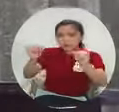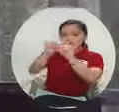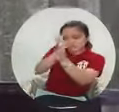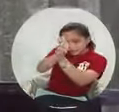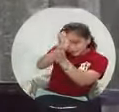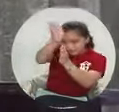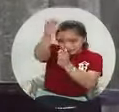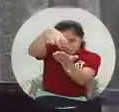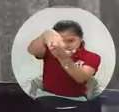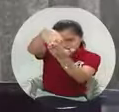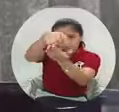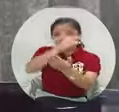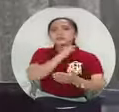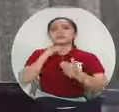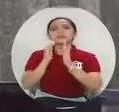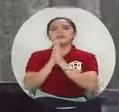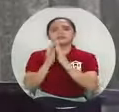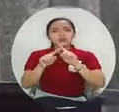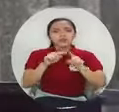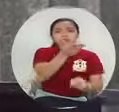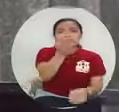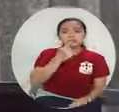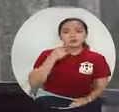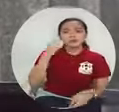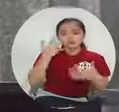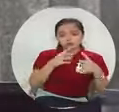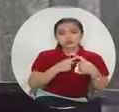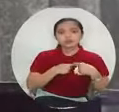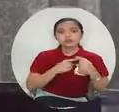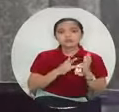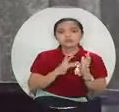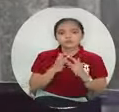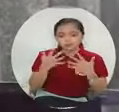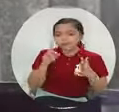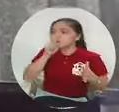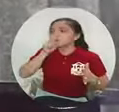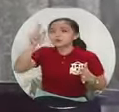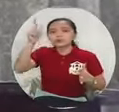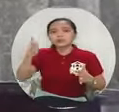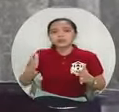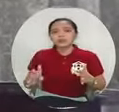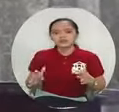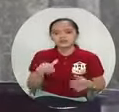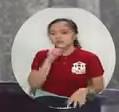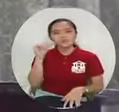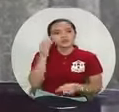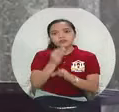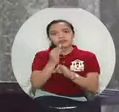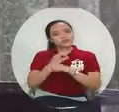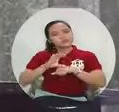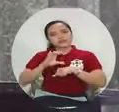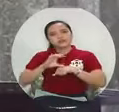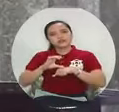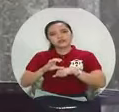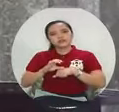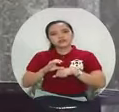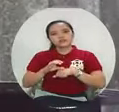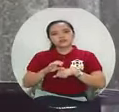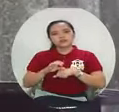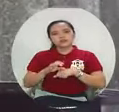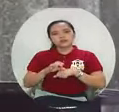fidelity, devotedness, loyalty, and faithfulness. Those words